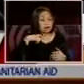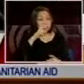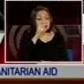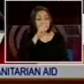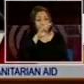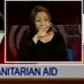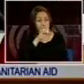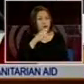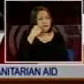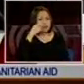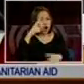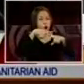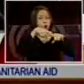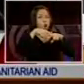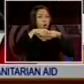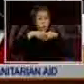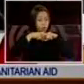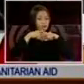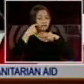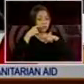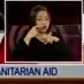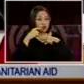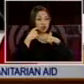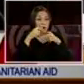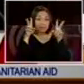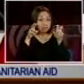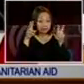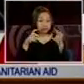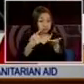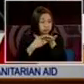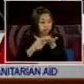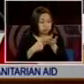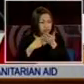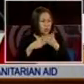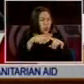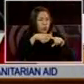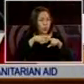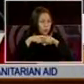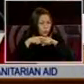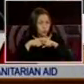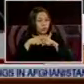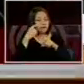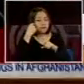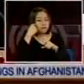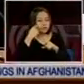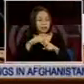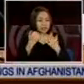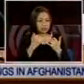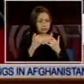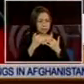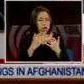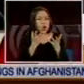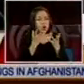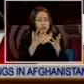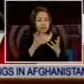prevent the issues involved in the main petition from being moot and academic